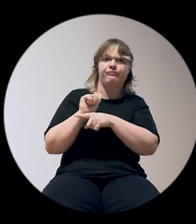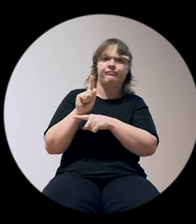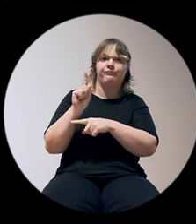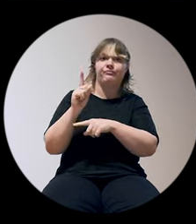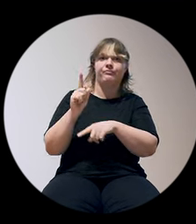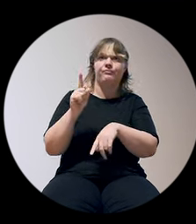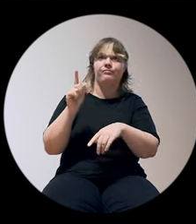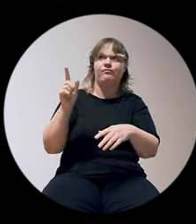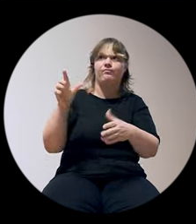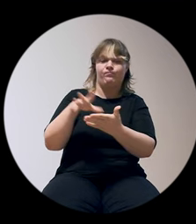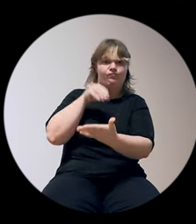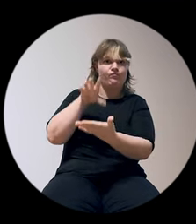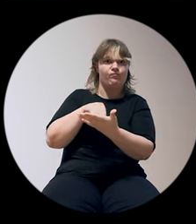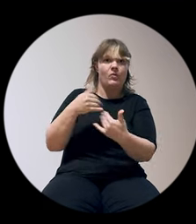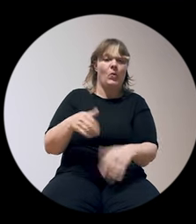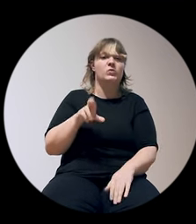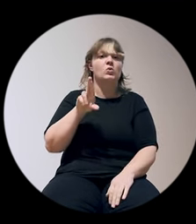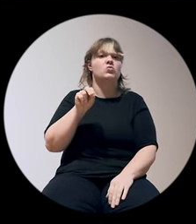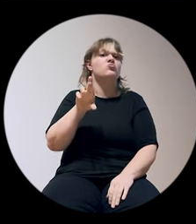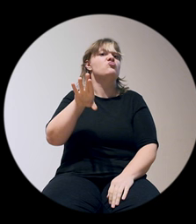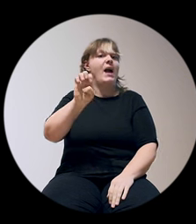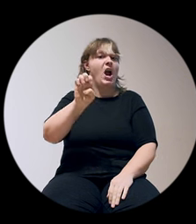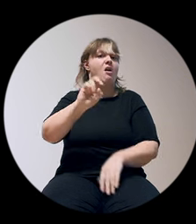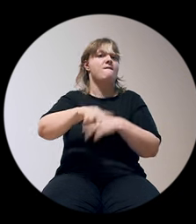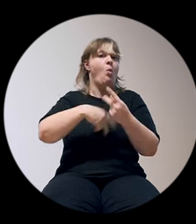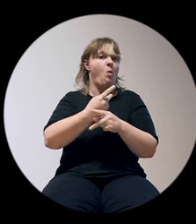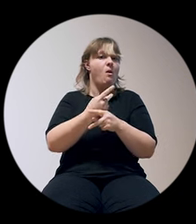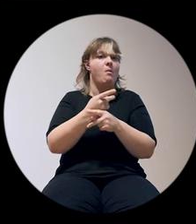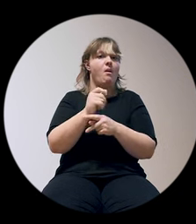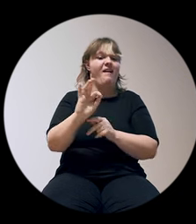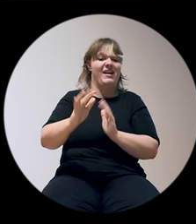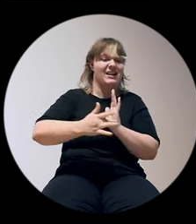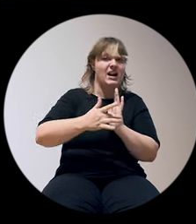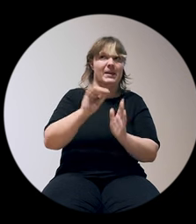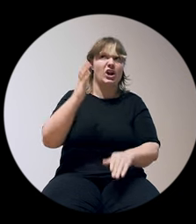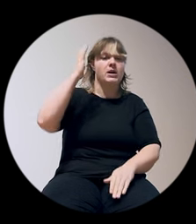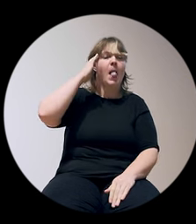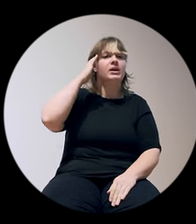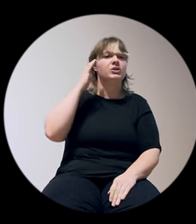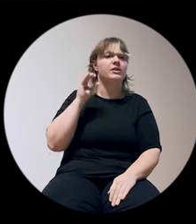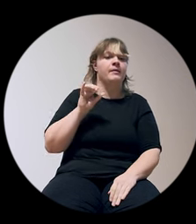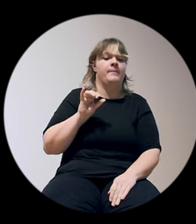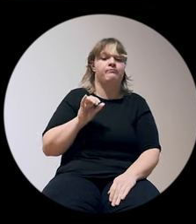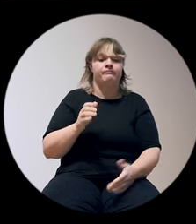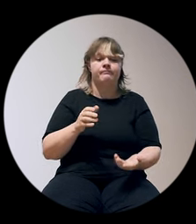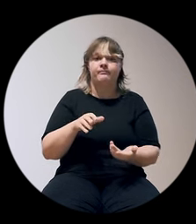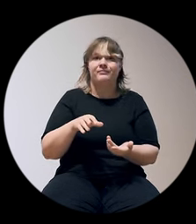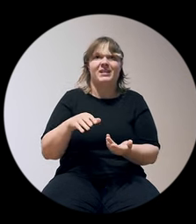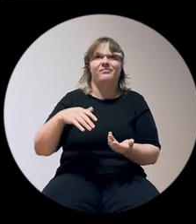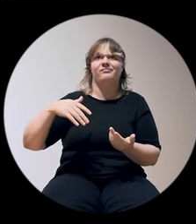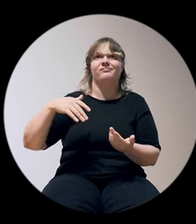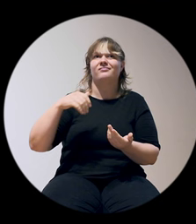is a rare form of technology and knowledge, I suppose, that hasn't